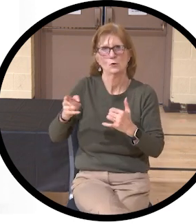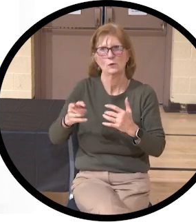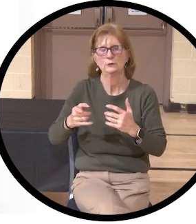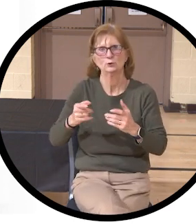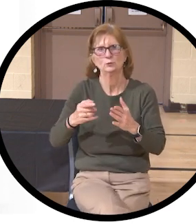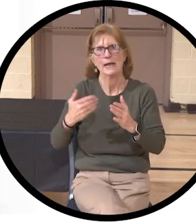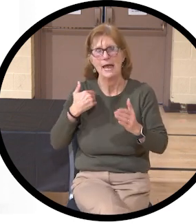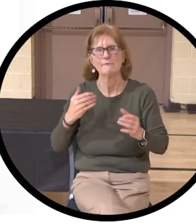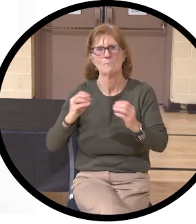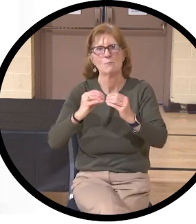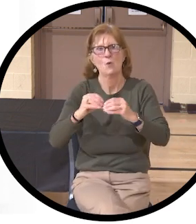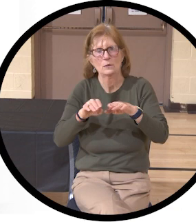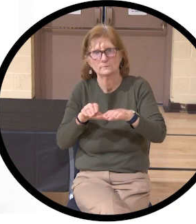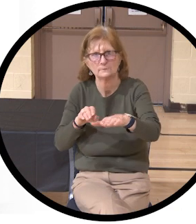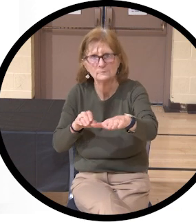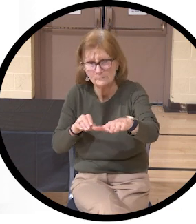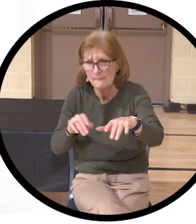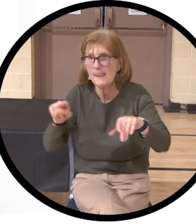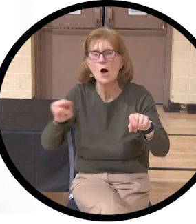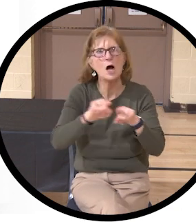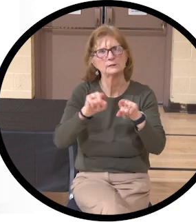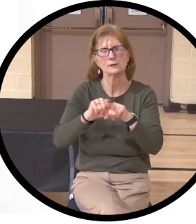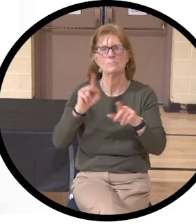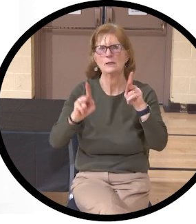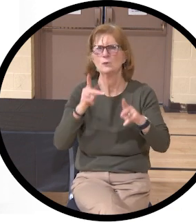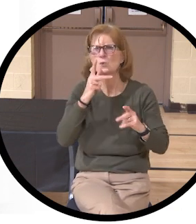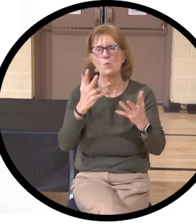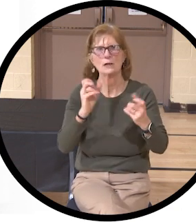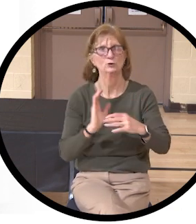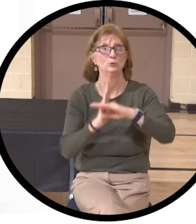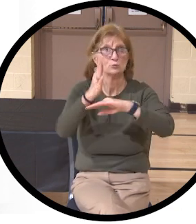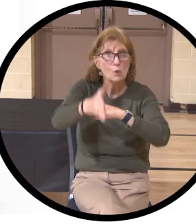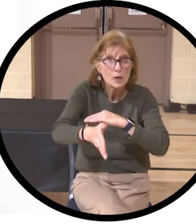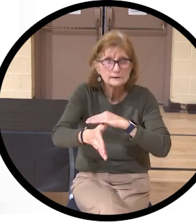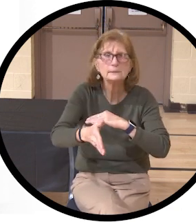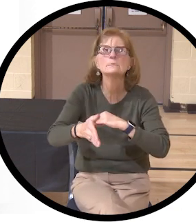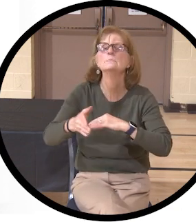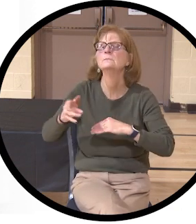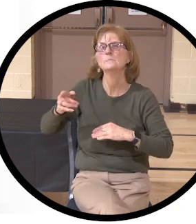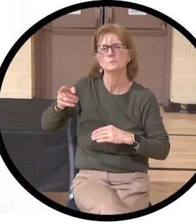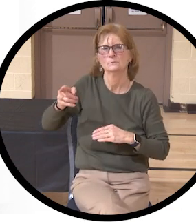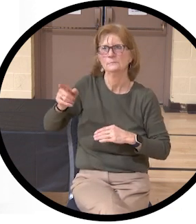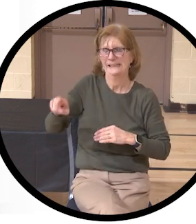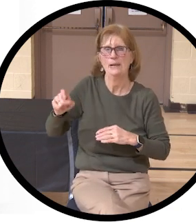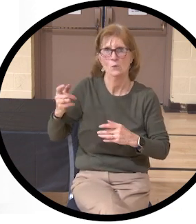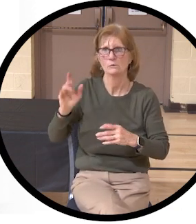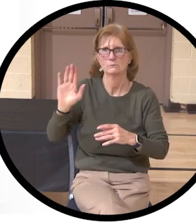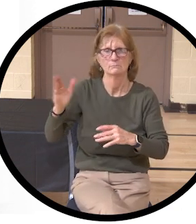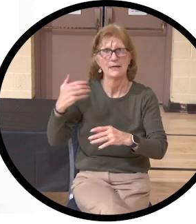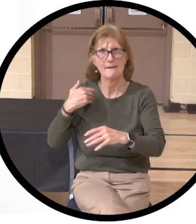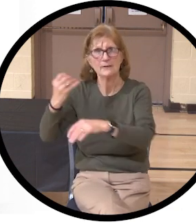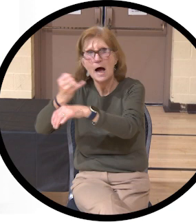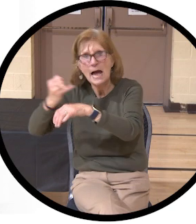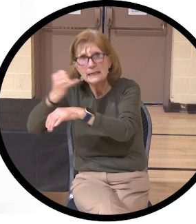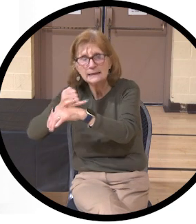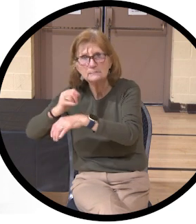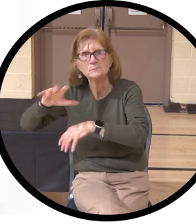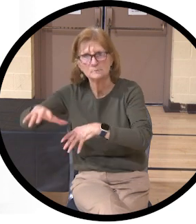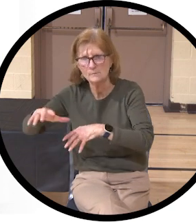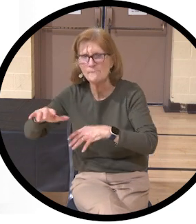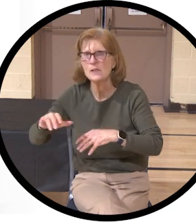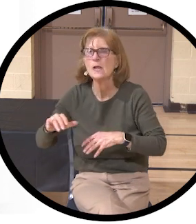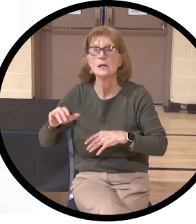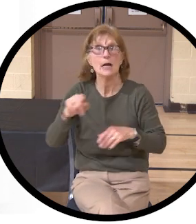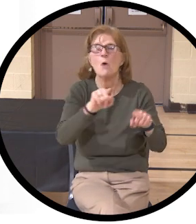horizontal deflection with a pedestrian refuge island. This is, like many intersections, is an intersection with a bus stop.